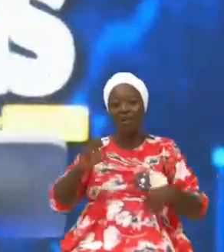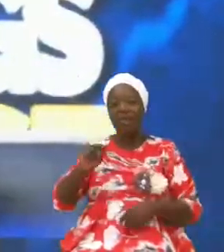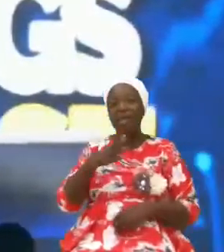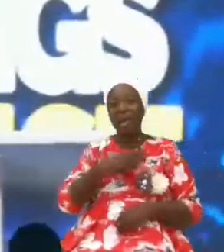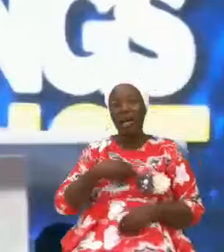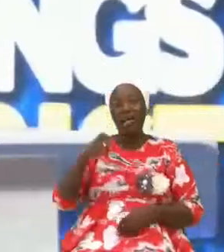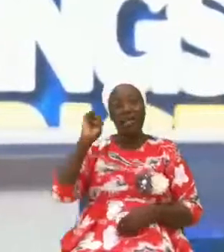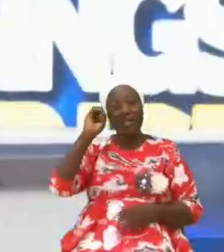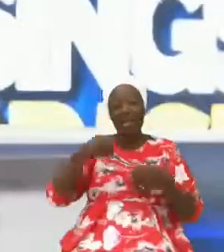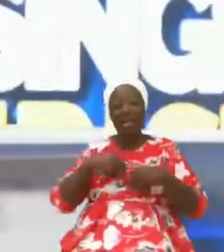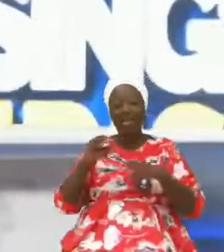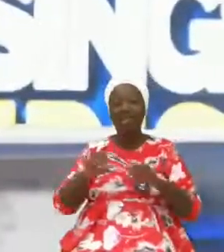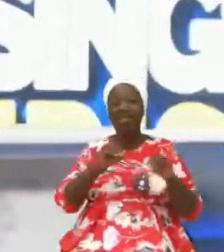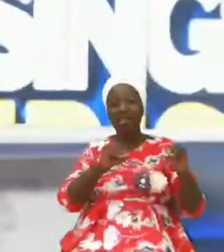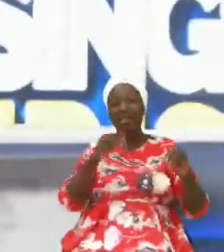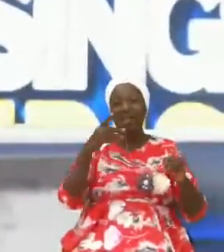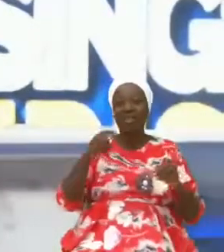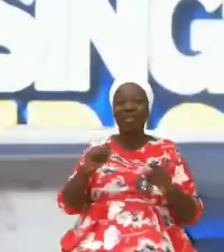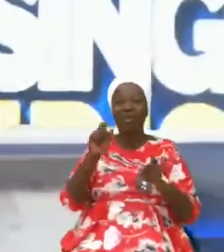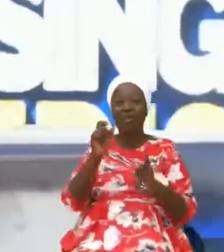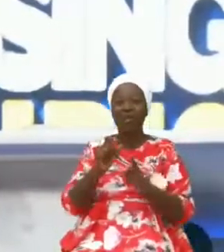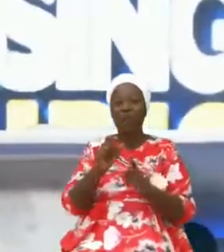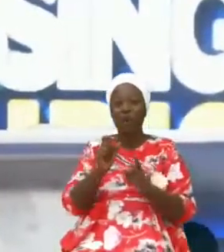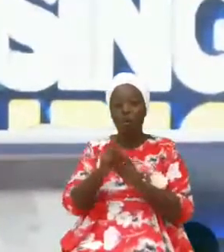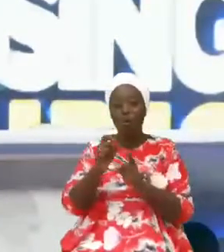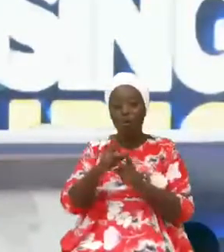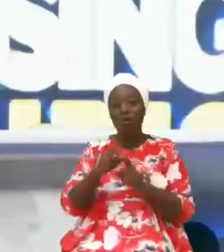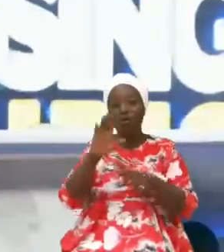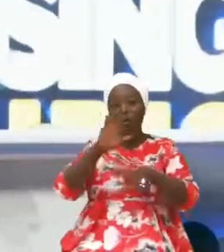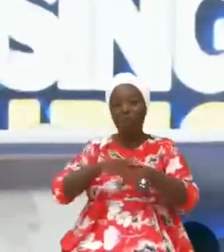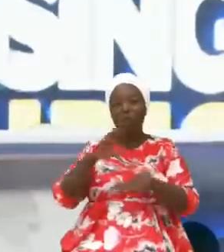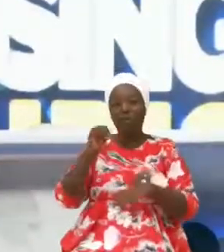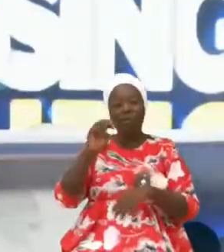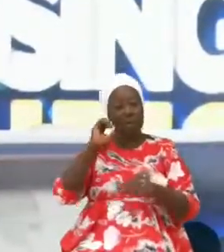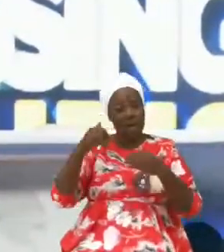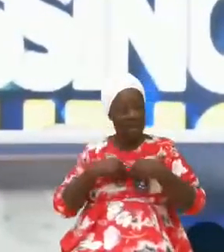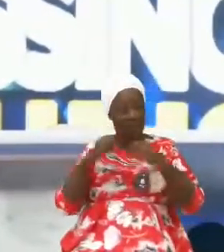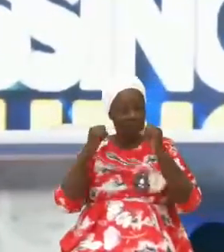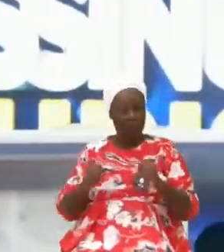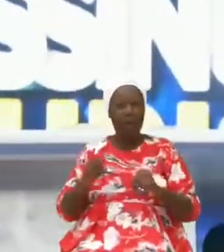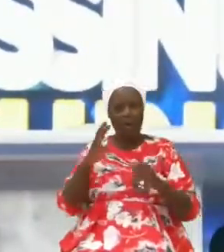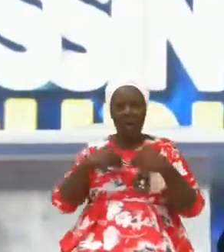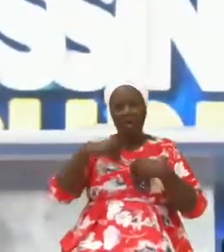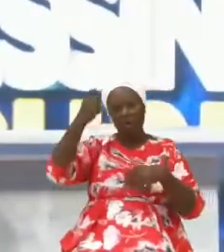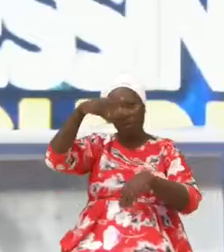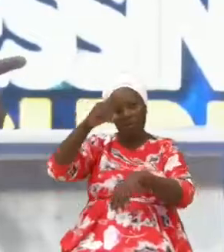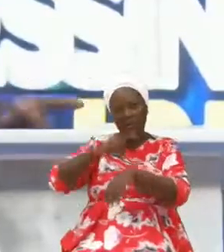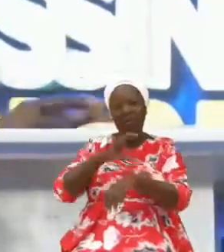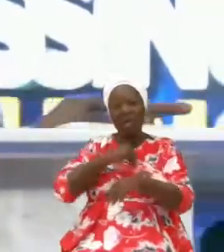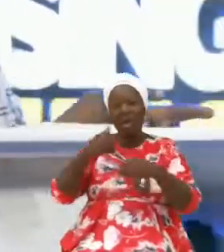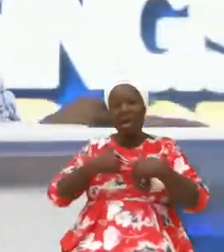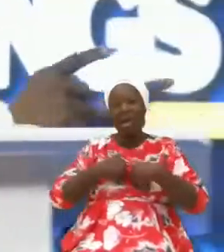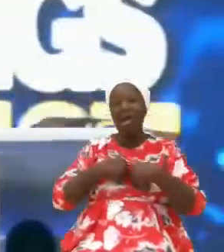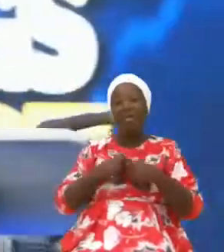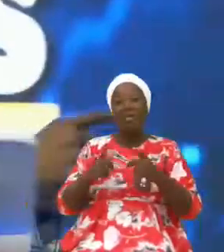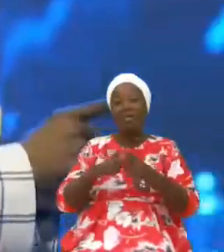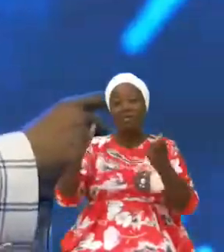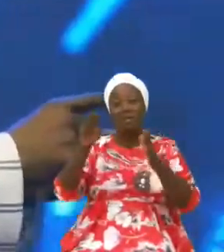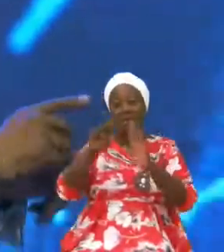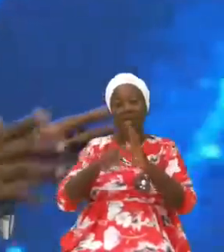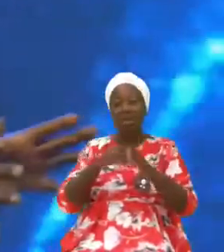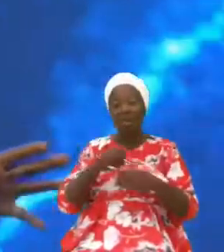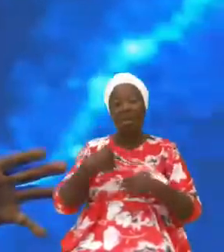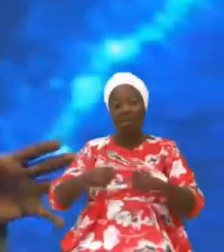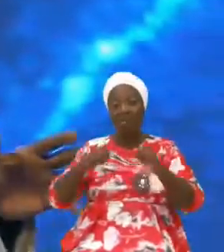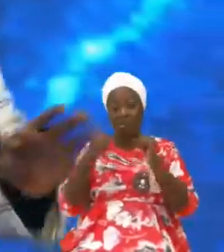earth are the Lord's, and he has set the world upon them. He has power, he has wisdom, he